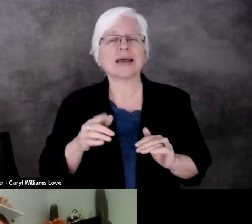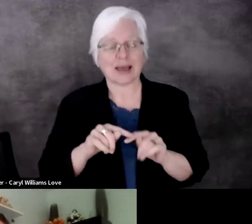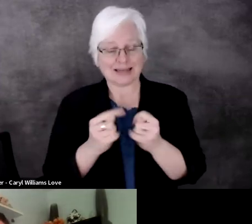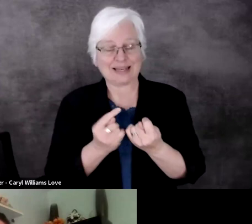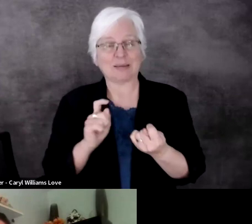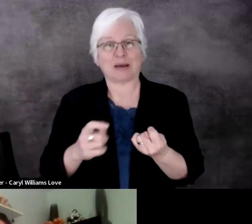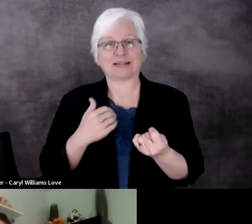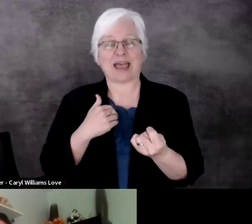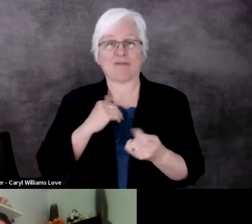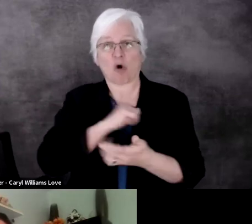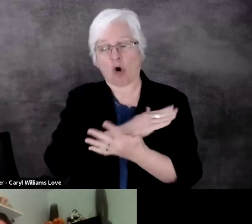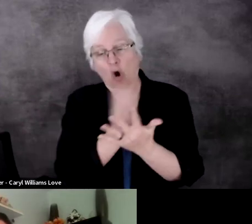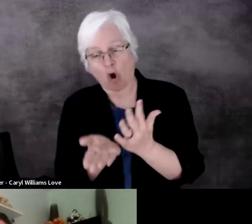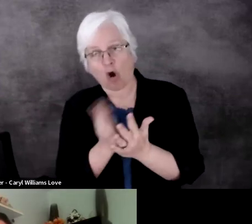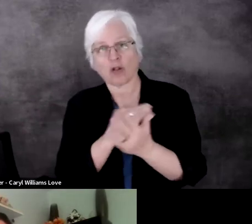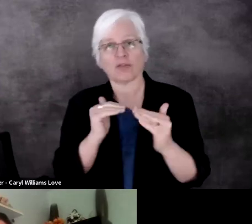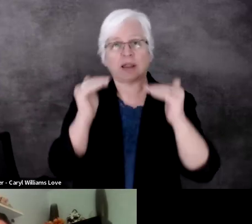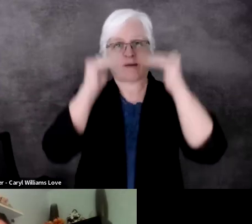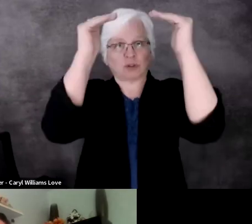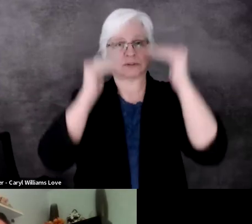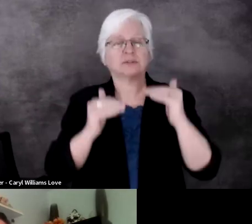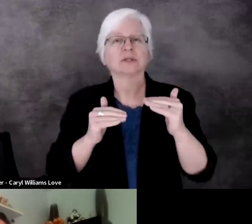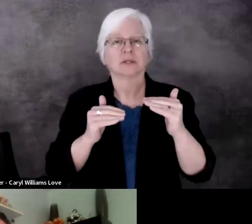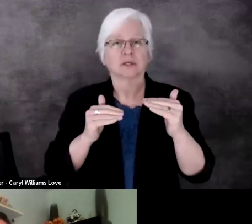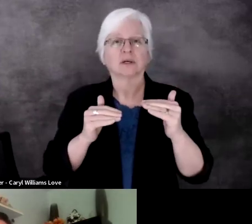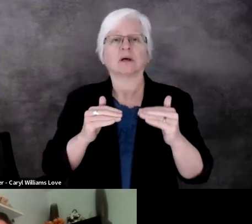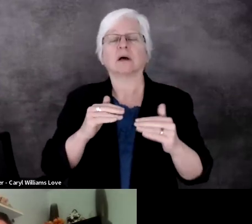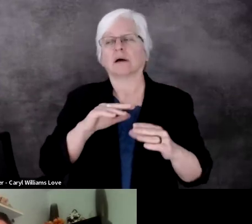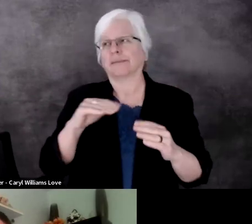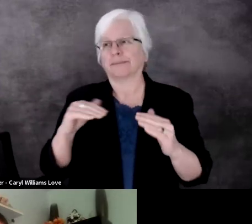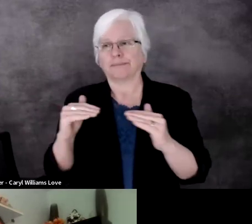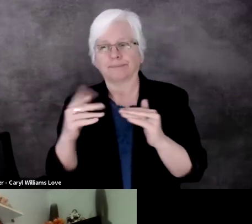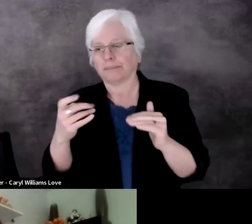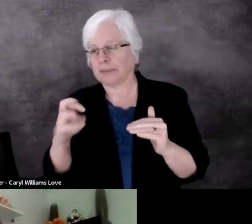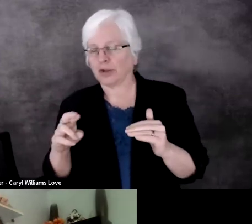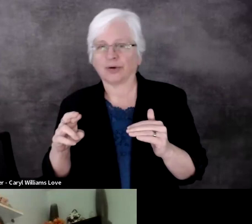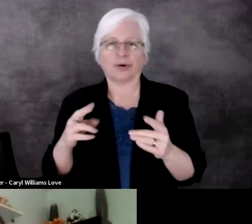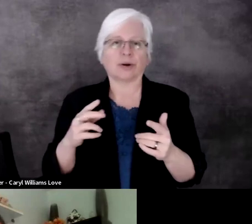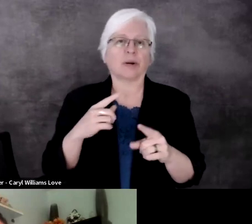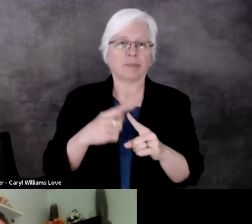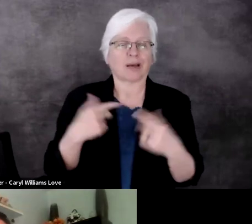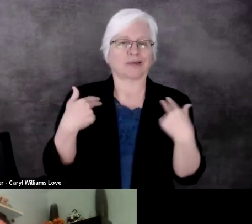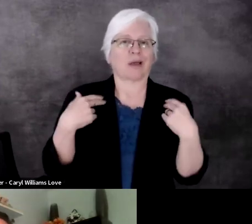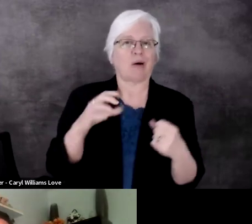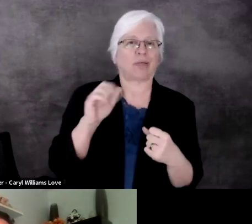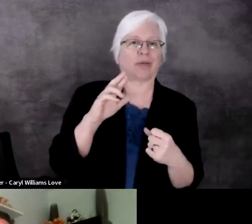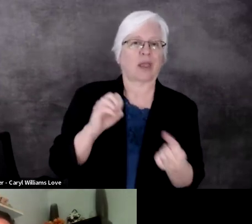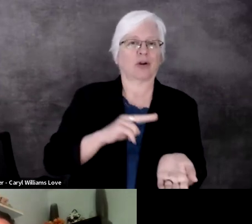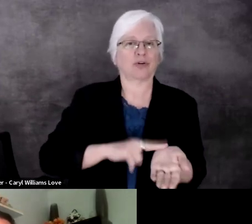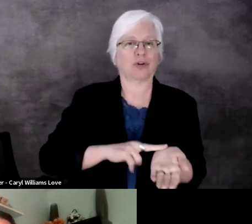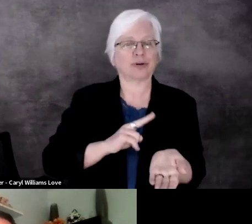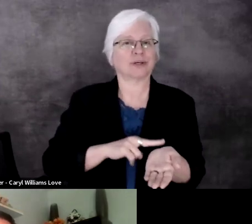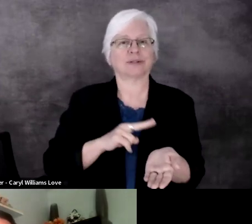to clinicians, but also like healthcare professionals, nurses, ARNPs, to support a